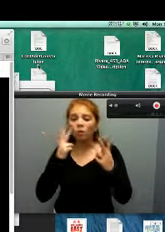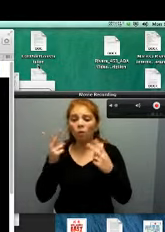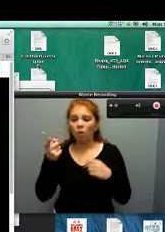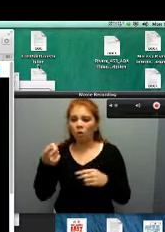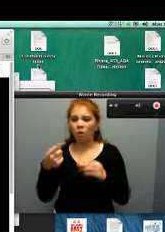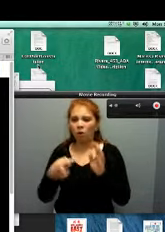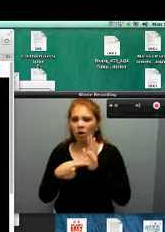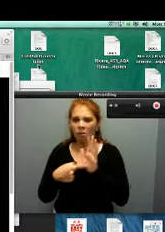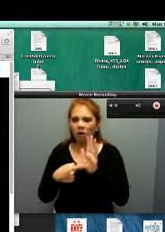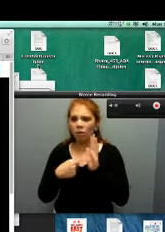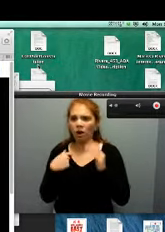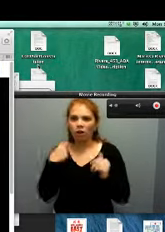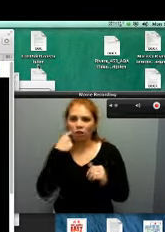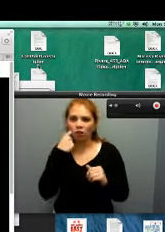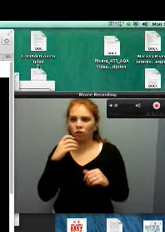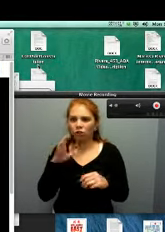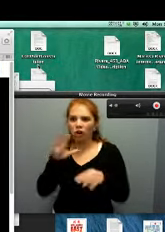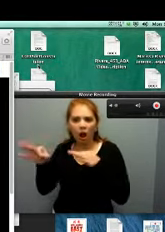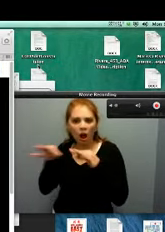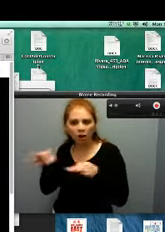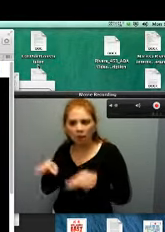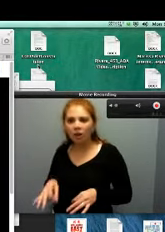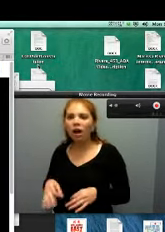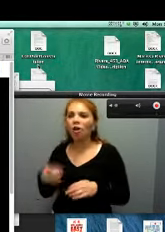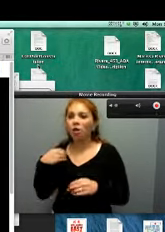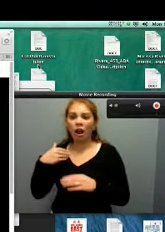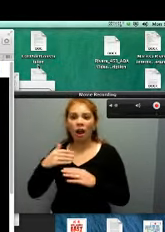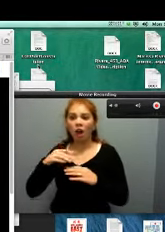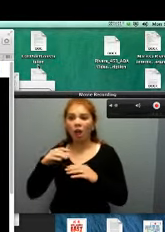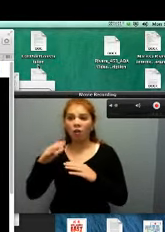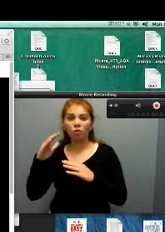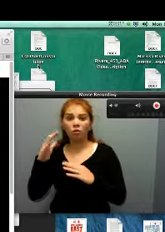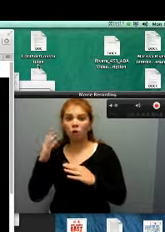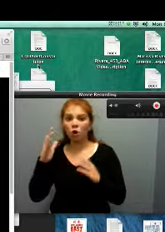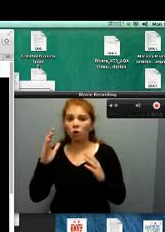just talking about. For your poor performers,